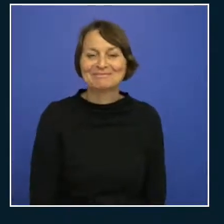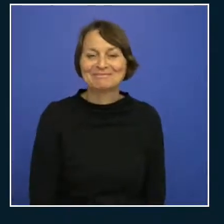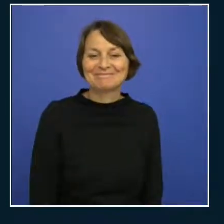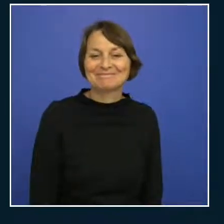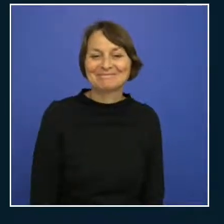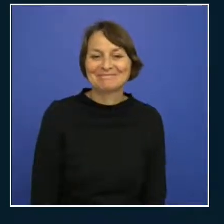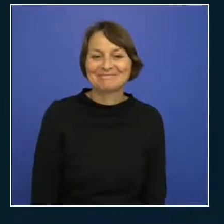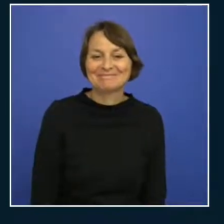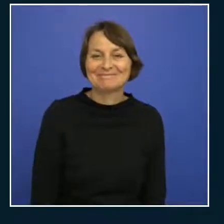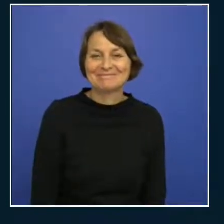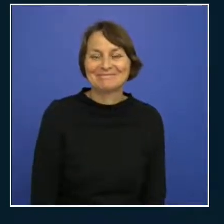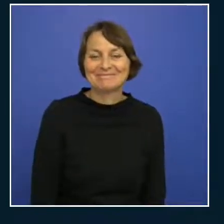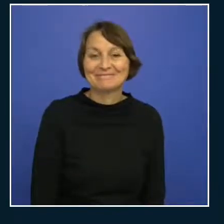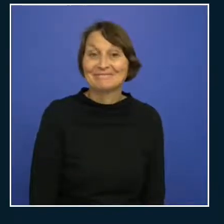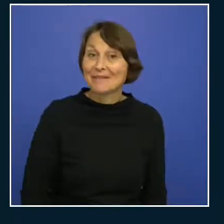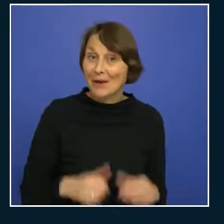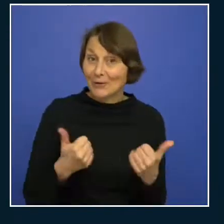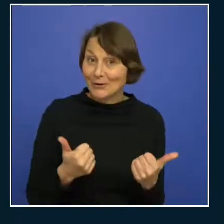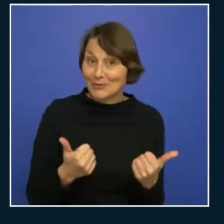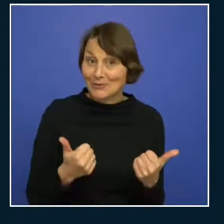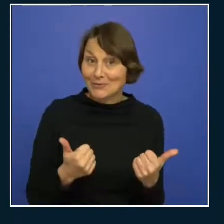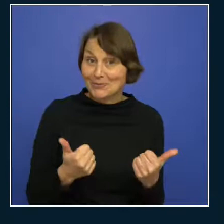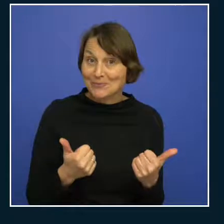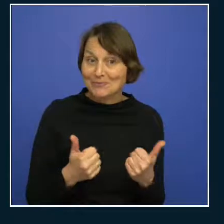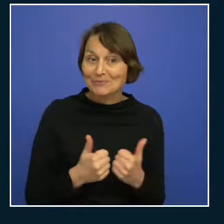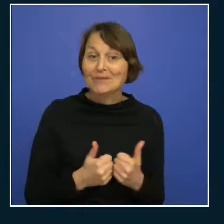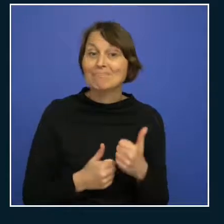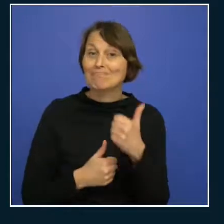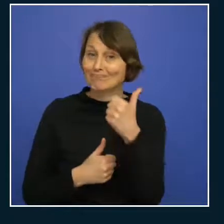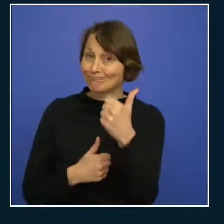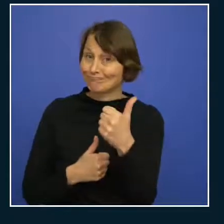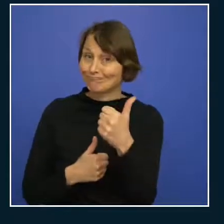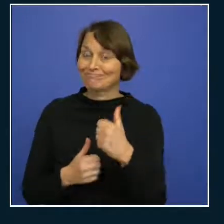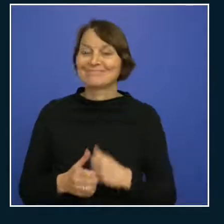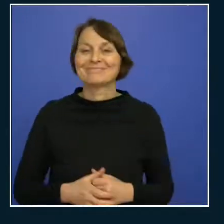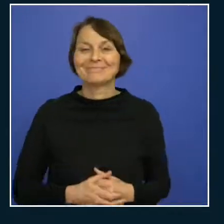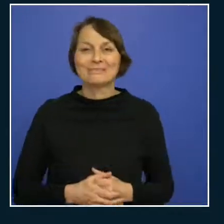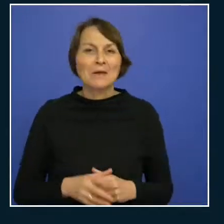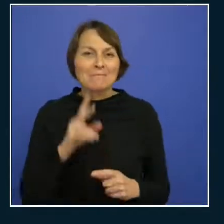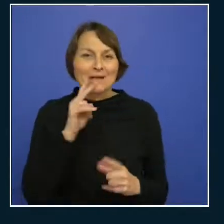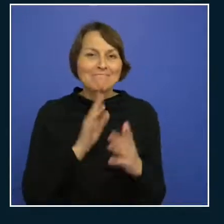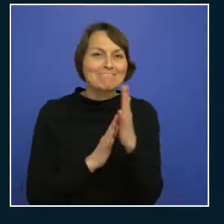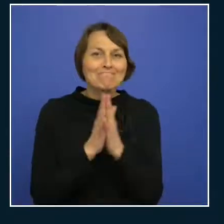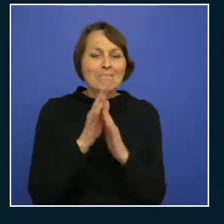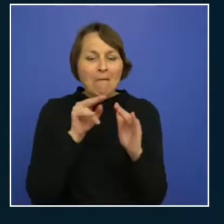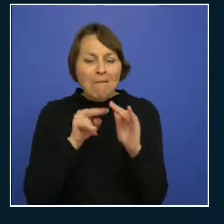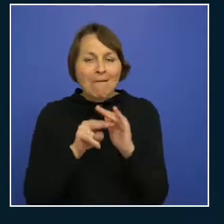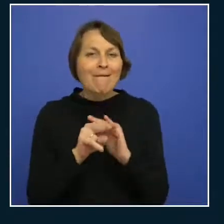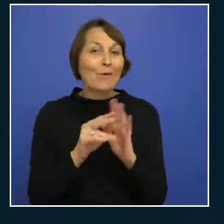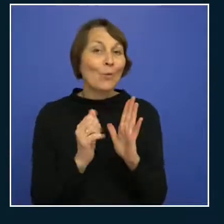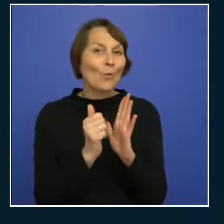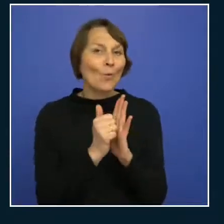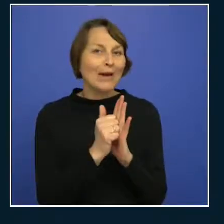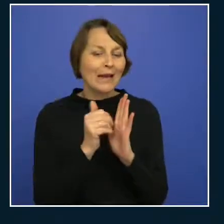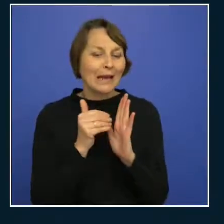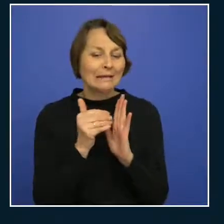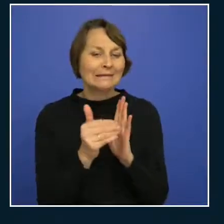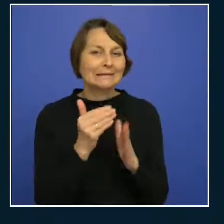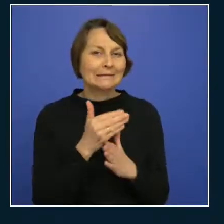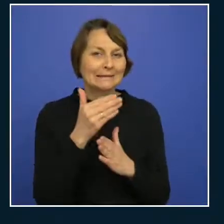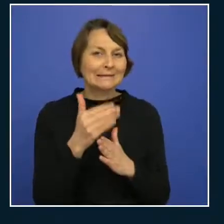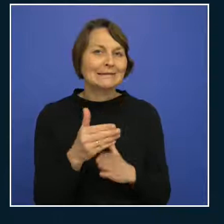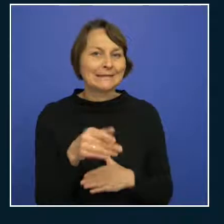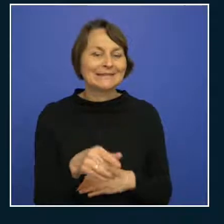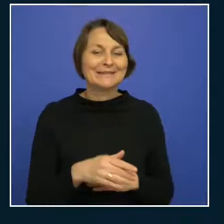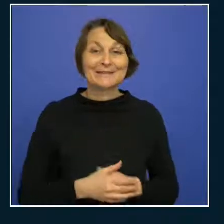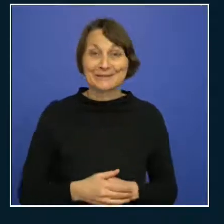Robin. How are you tonight? Good. Looking forward to the weekend, but overall. Yeah, aren't we